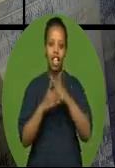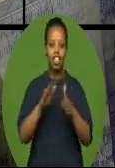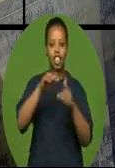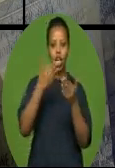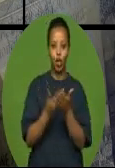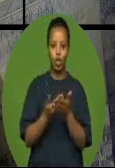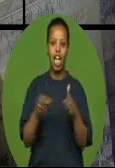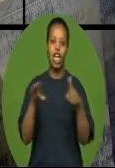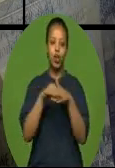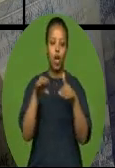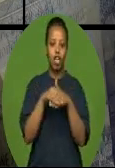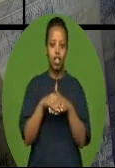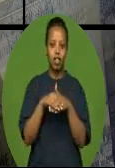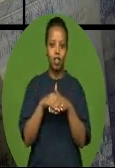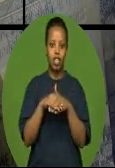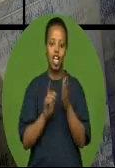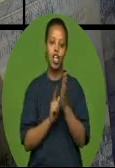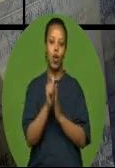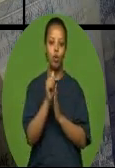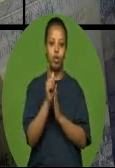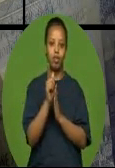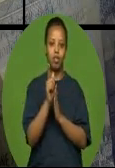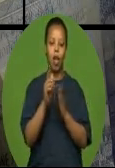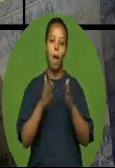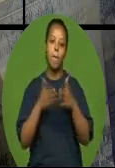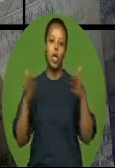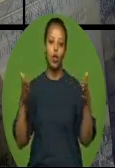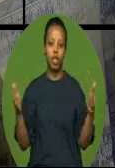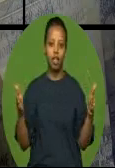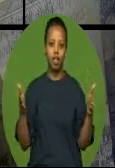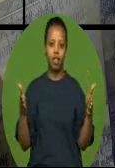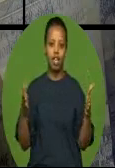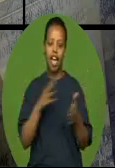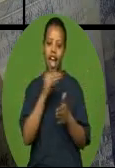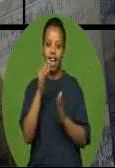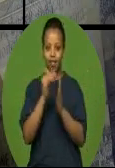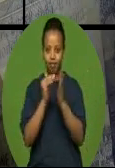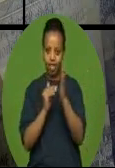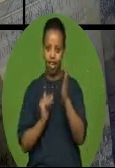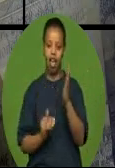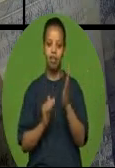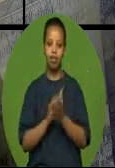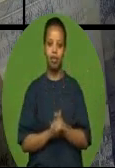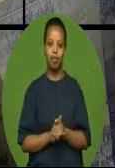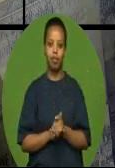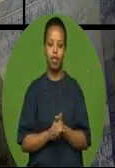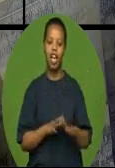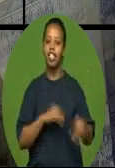The stages include introduction, growth, maturity, and